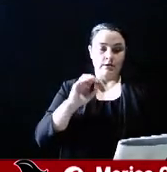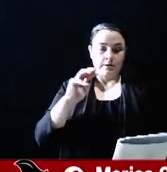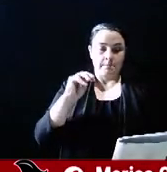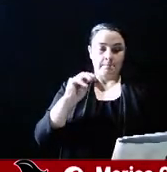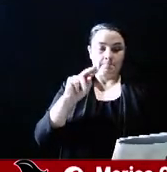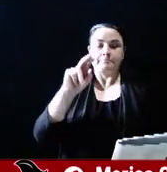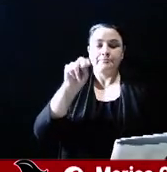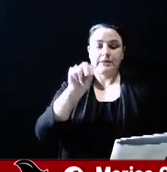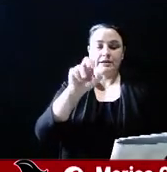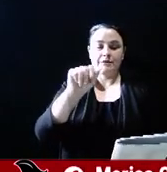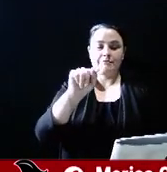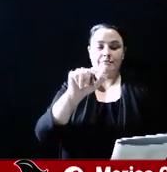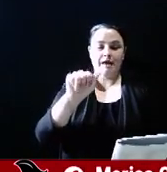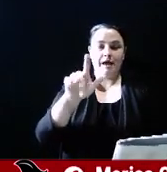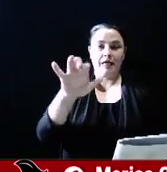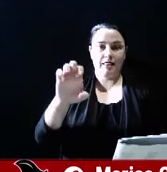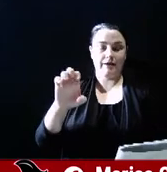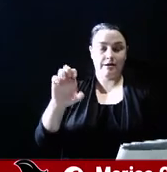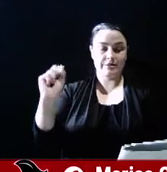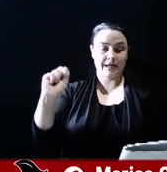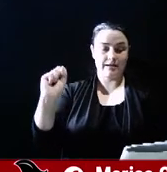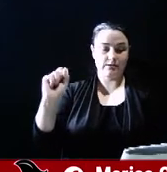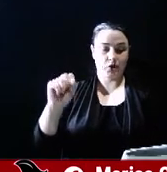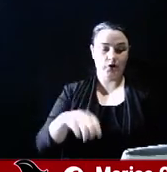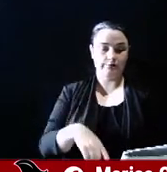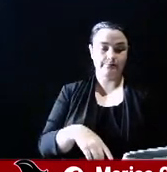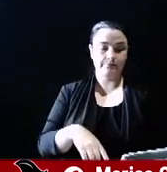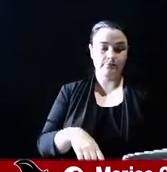Natalie Marie Salazar.